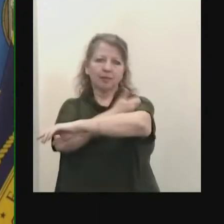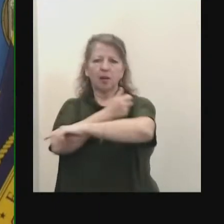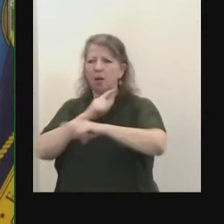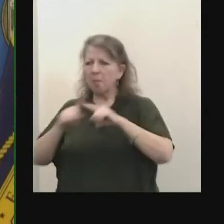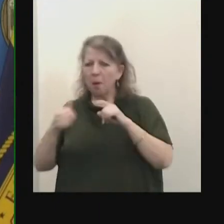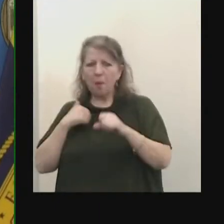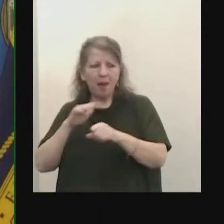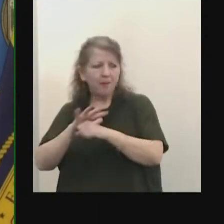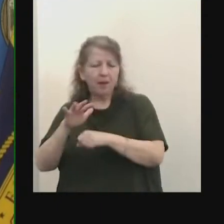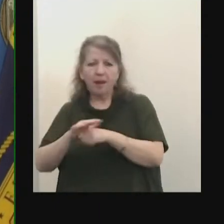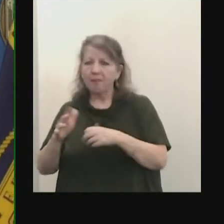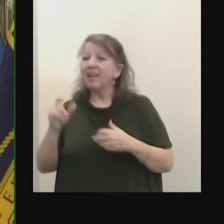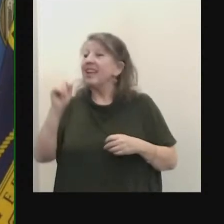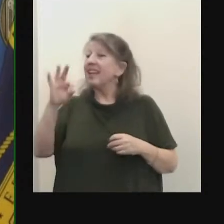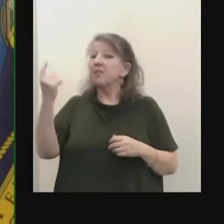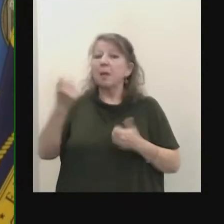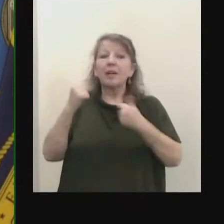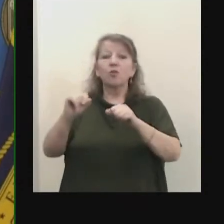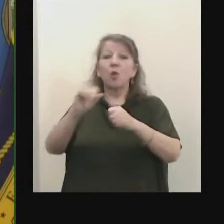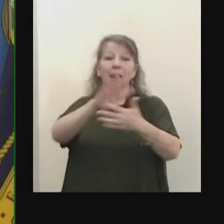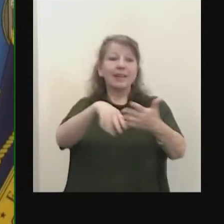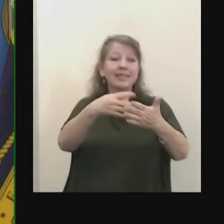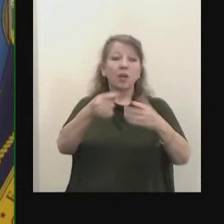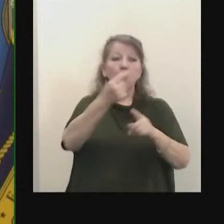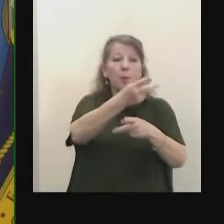to schedule it elsewhere and it was canceled, they should call